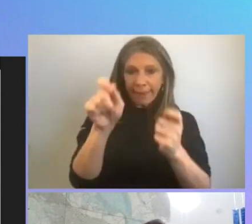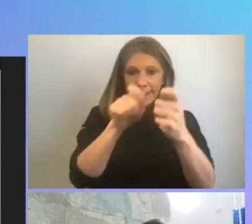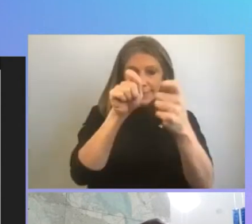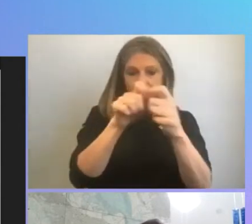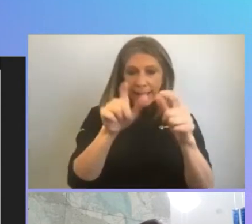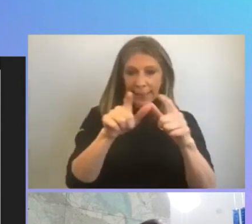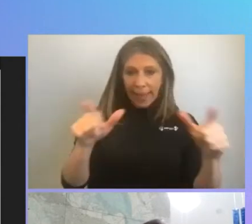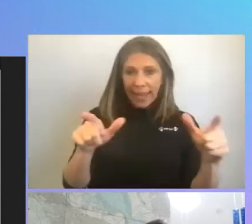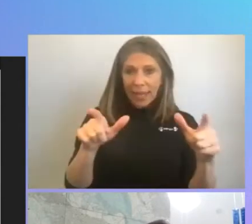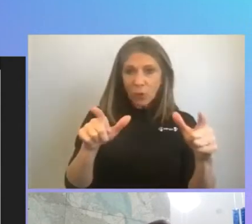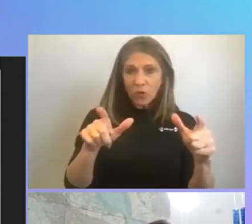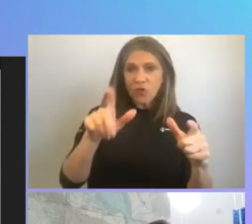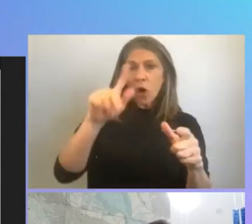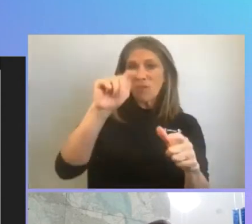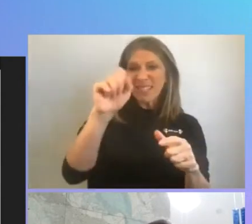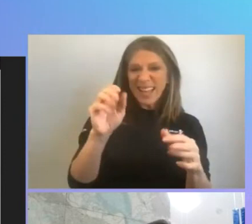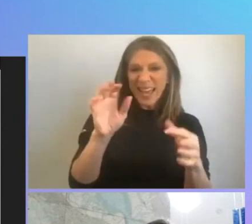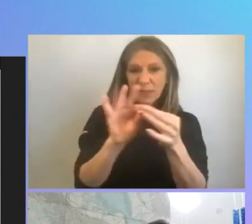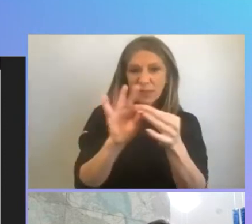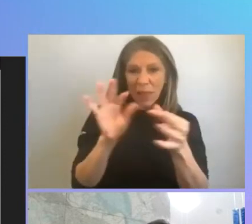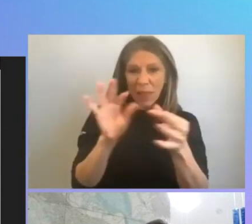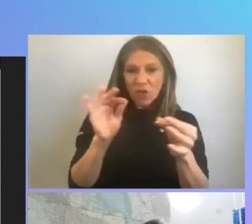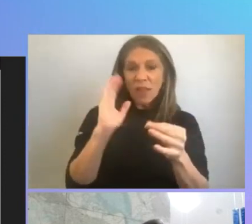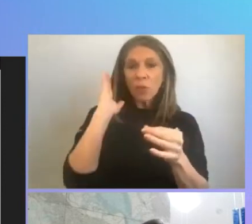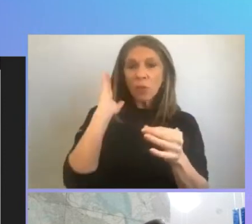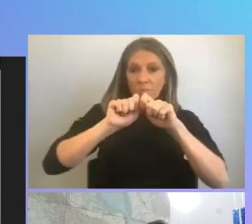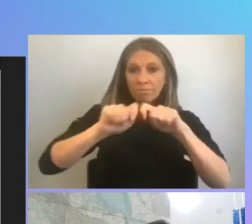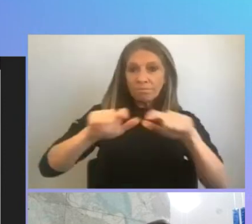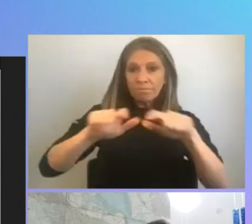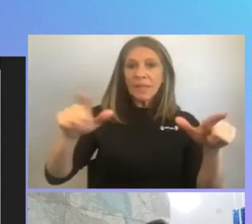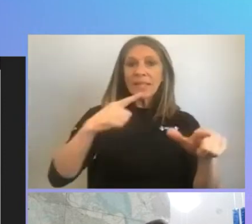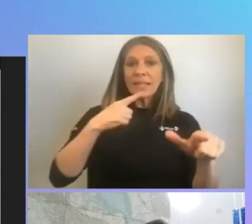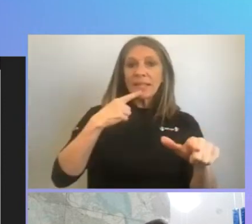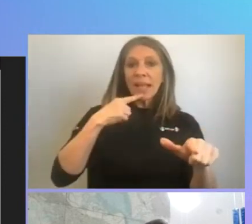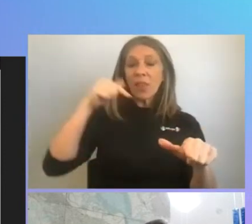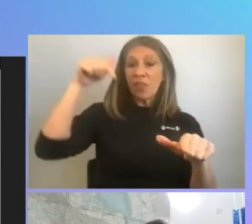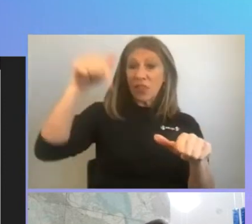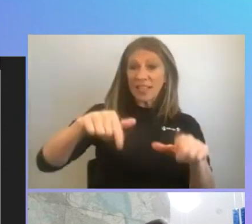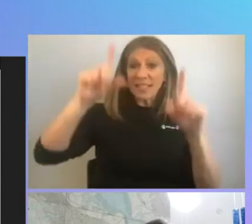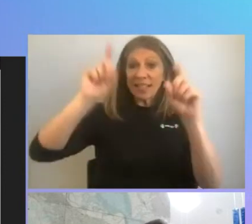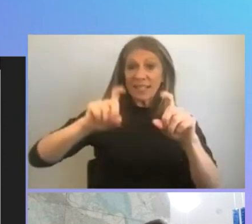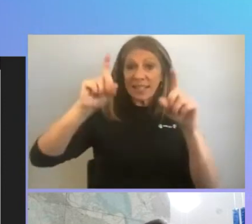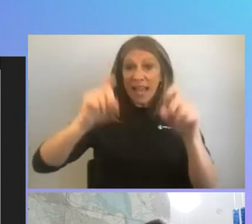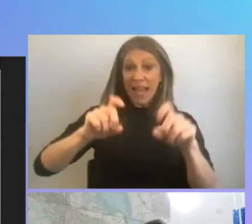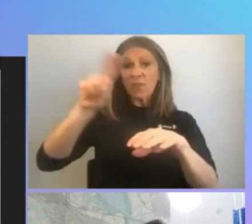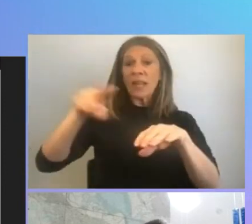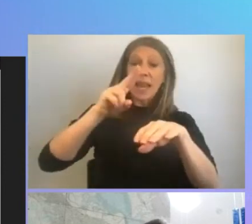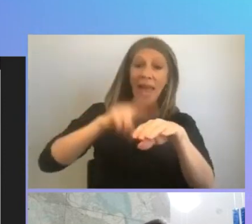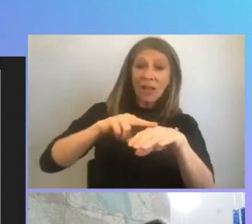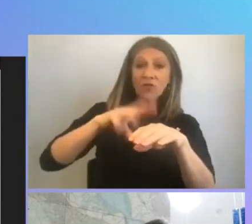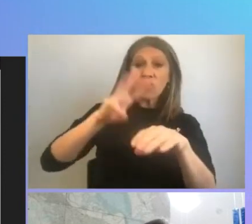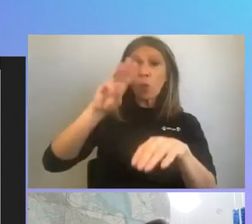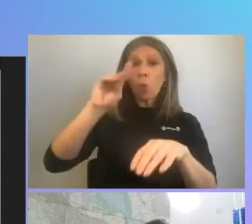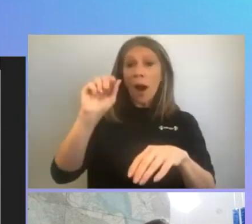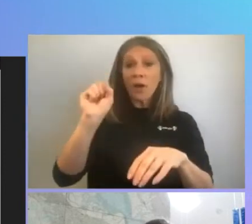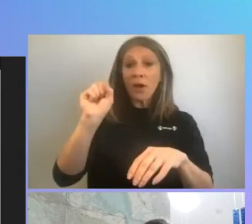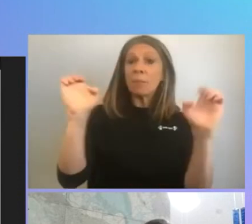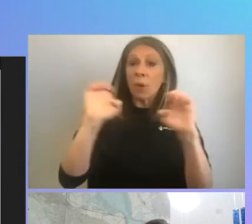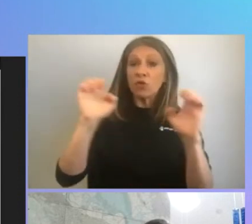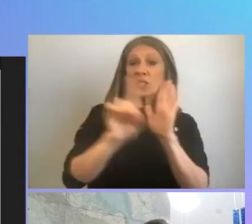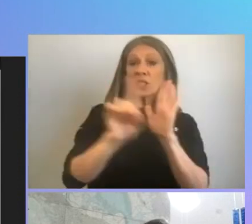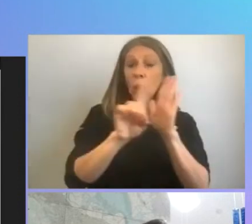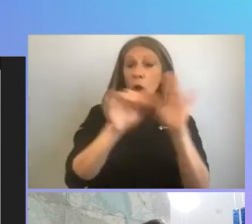of the text messages that was going to go out. And it said, "This is a test of the National Wireless Emergency